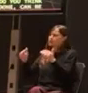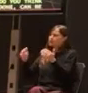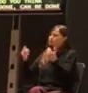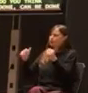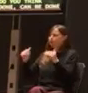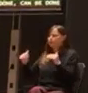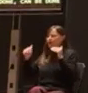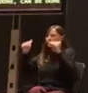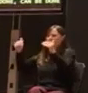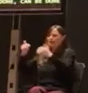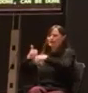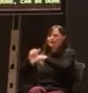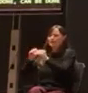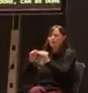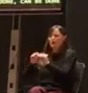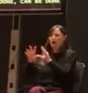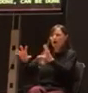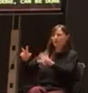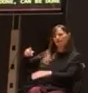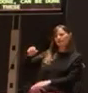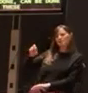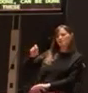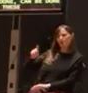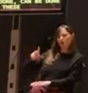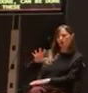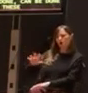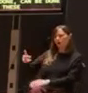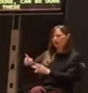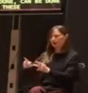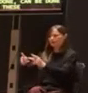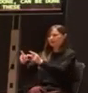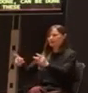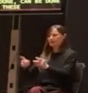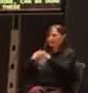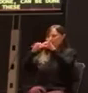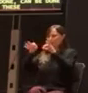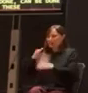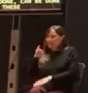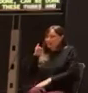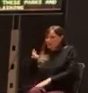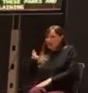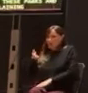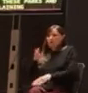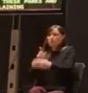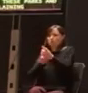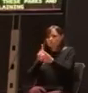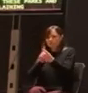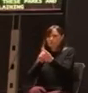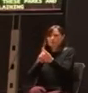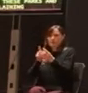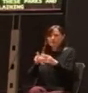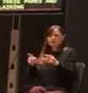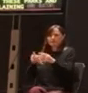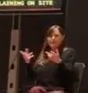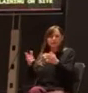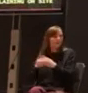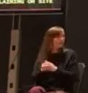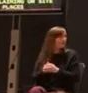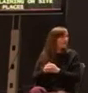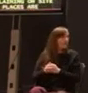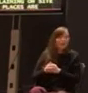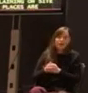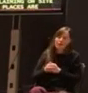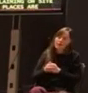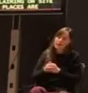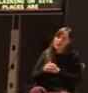elevate these parks and places and explaining on site what these places are? Well, I just think there